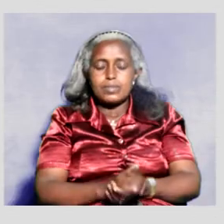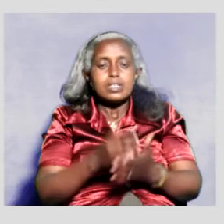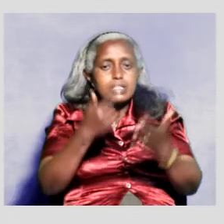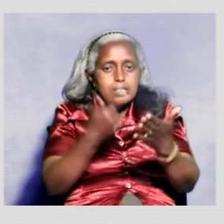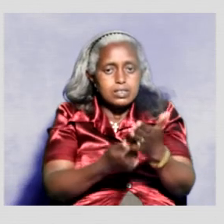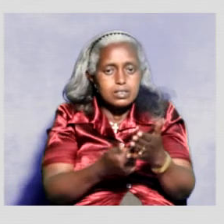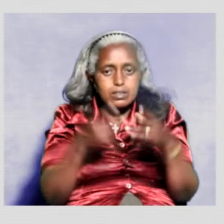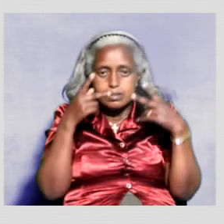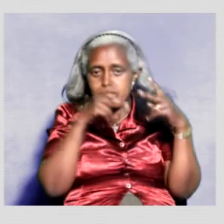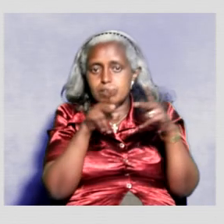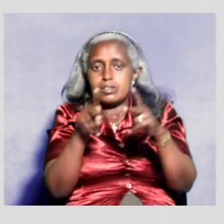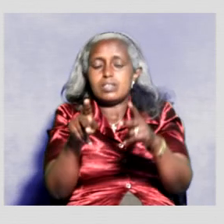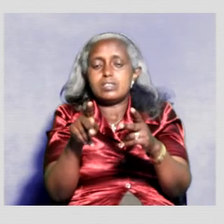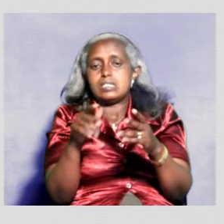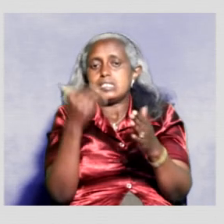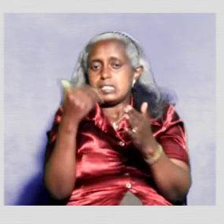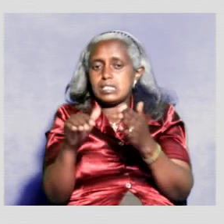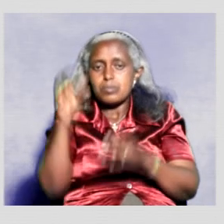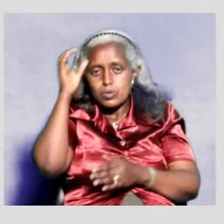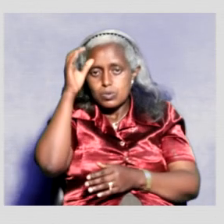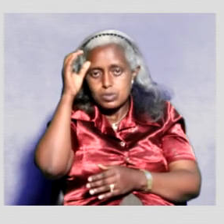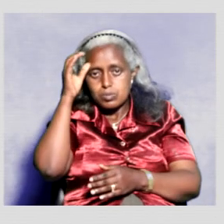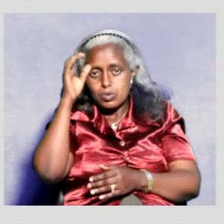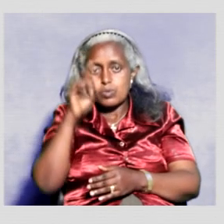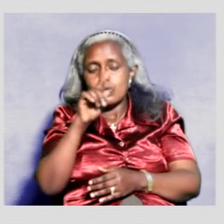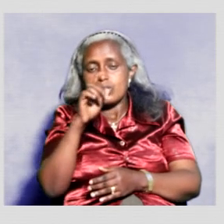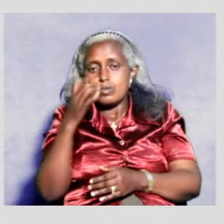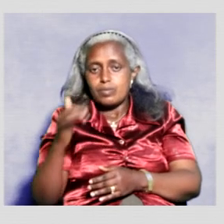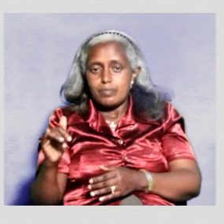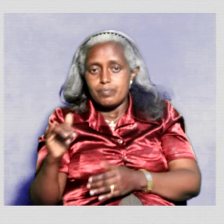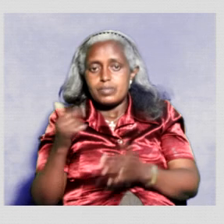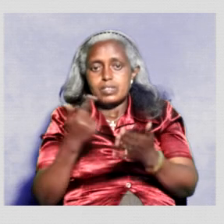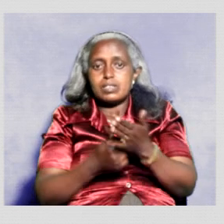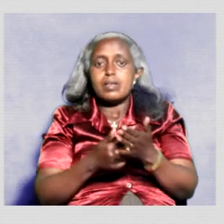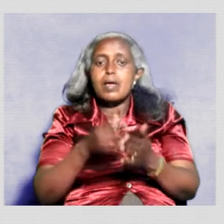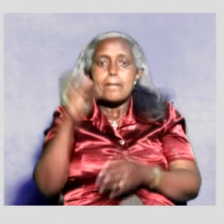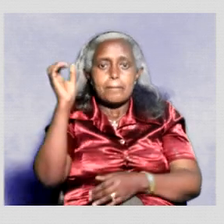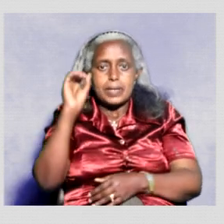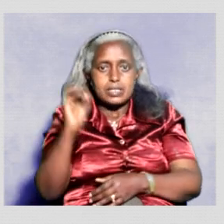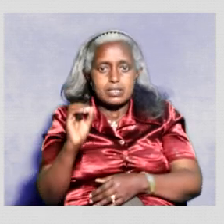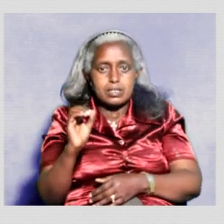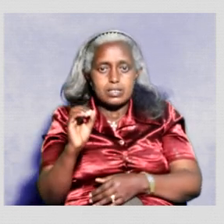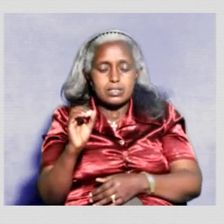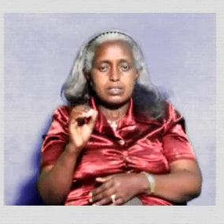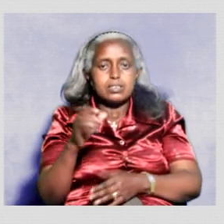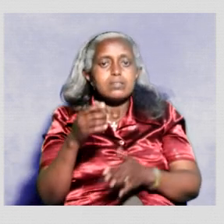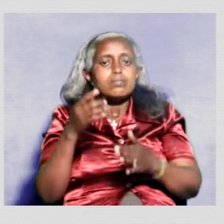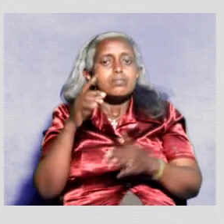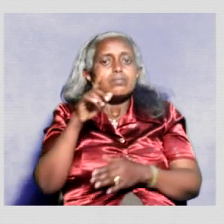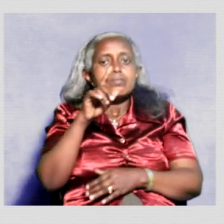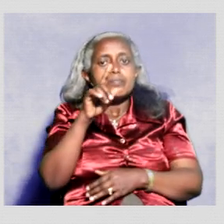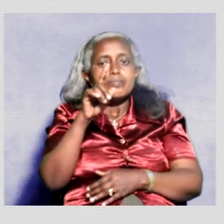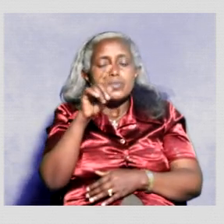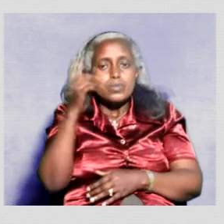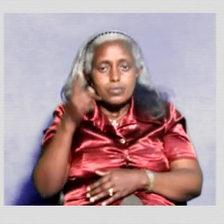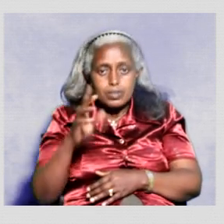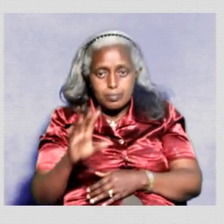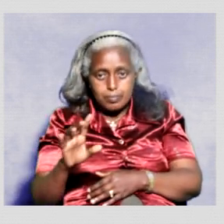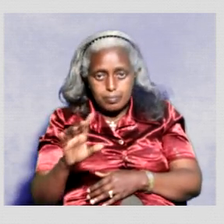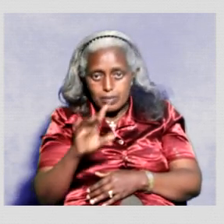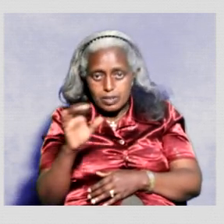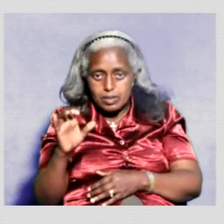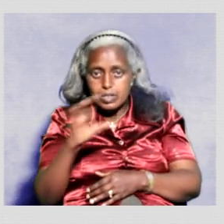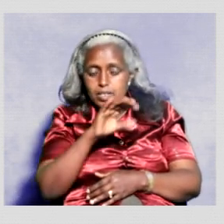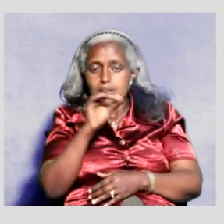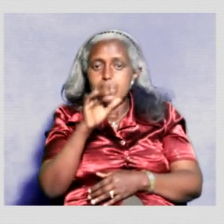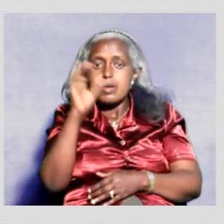Here, let's see some concepts. Percentiles are not the same as percentage. Percentiles and percentage are